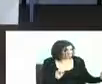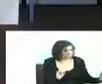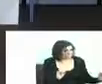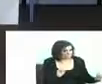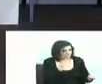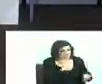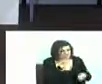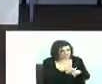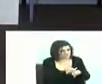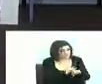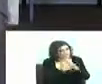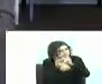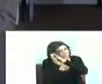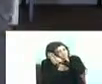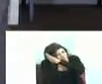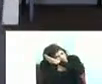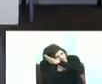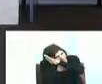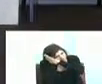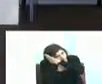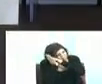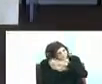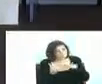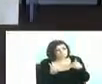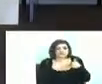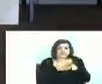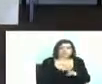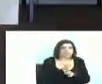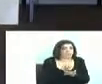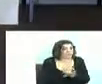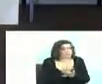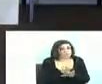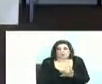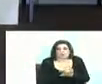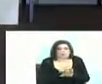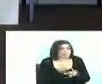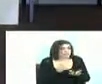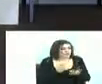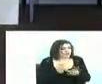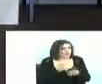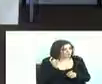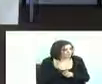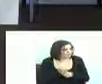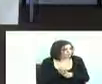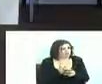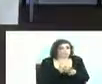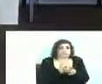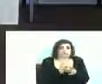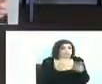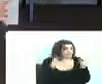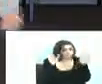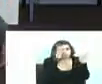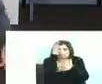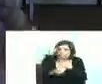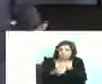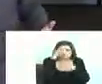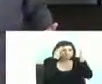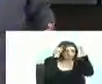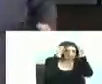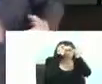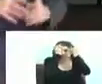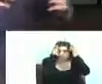And yet that's what he does. And he has one of those sleepless nights. Things are wrestling about, roaming around in his